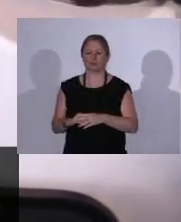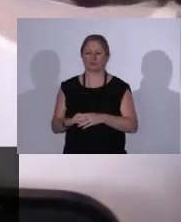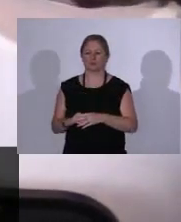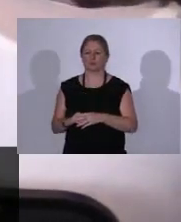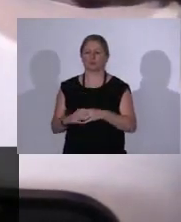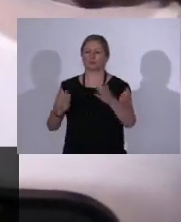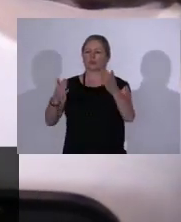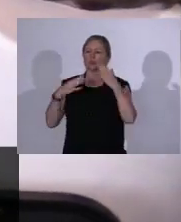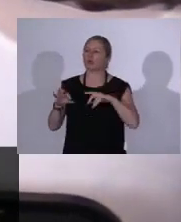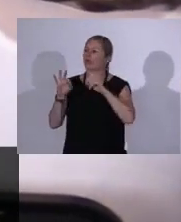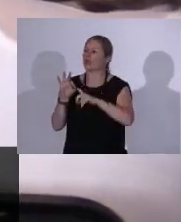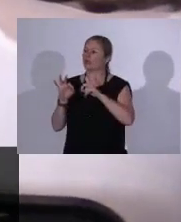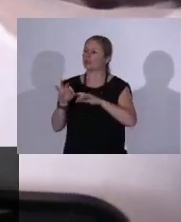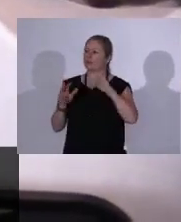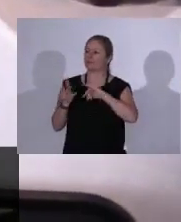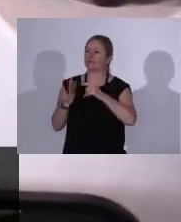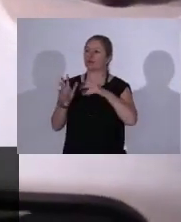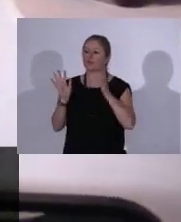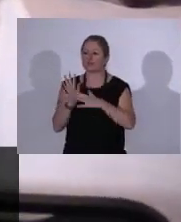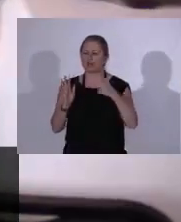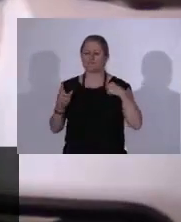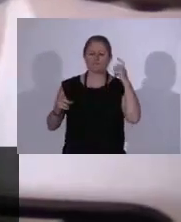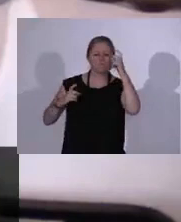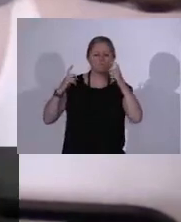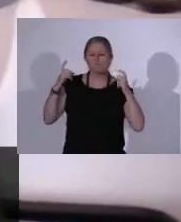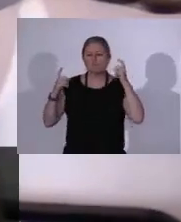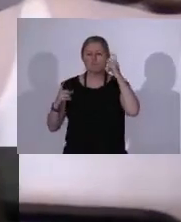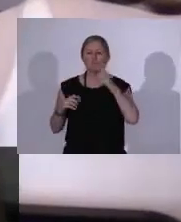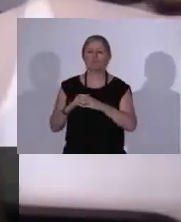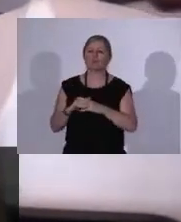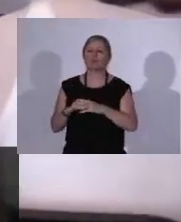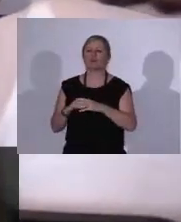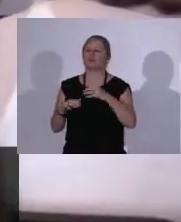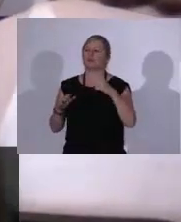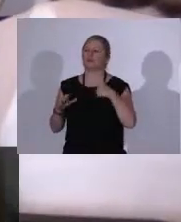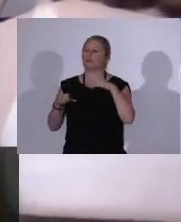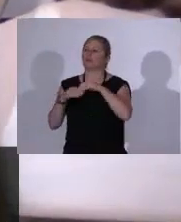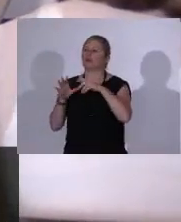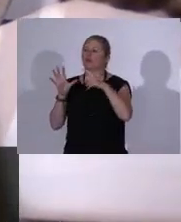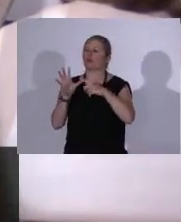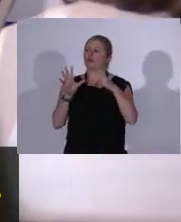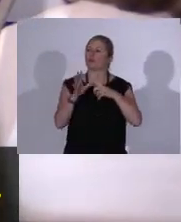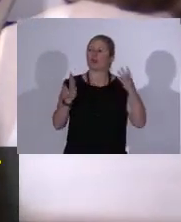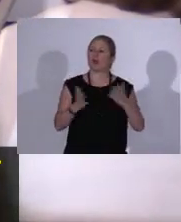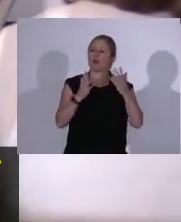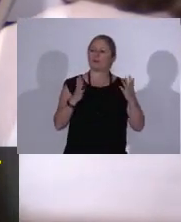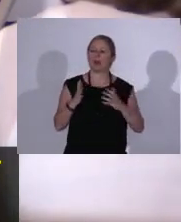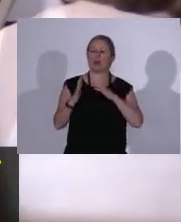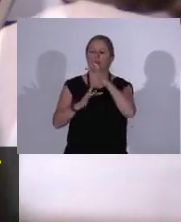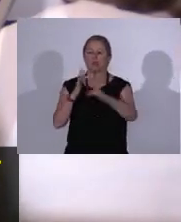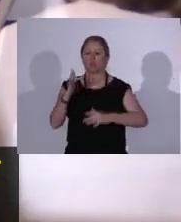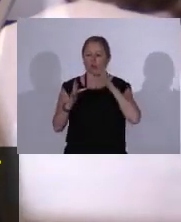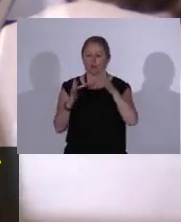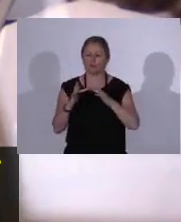My next question is for Sam. I was just wondering, having had a play with AAA Players website, and recognizing